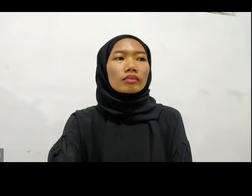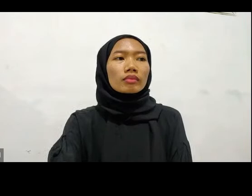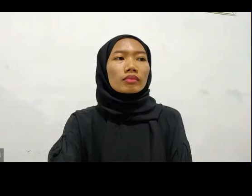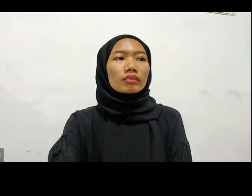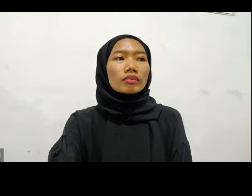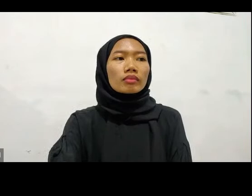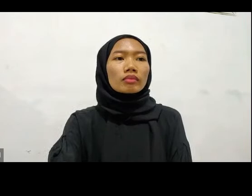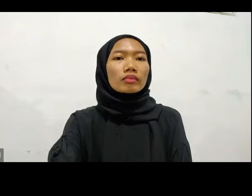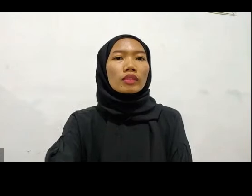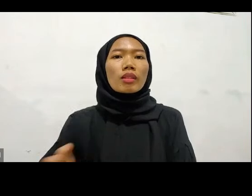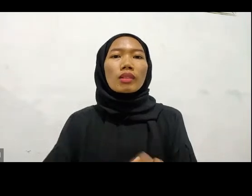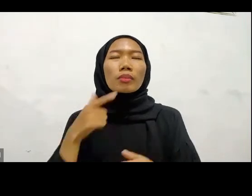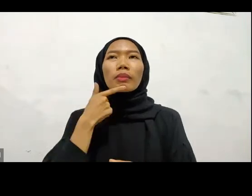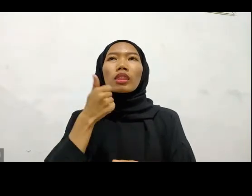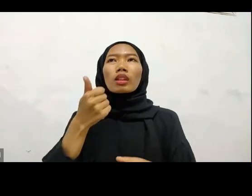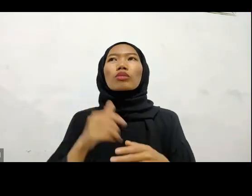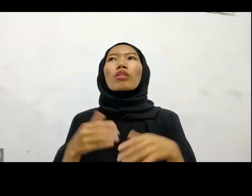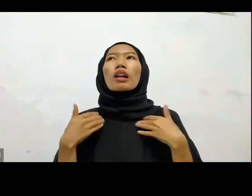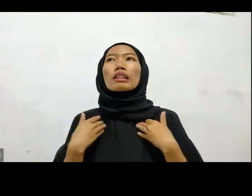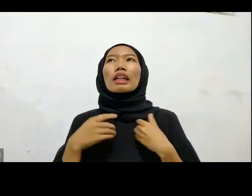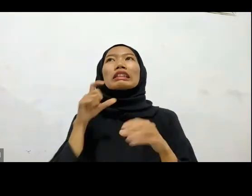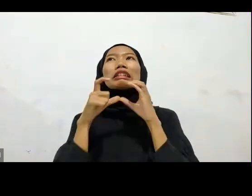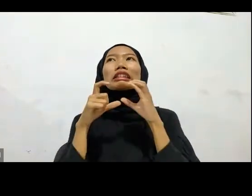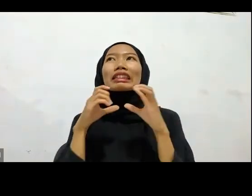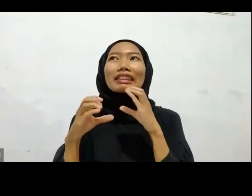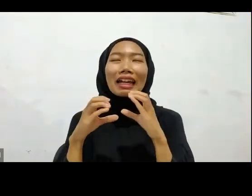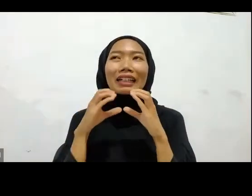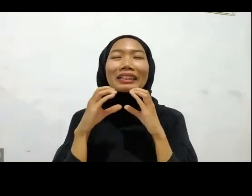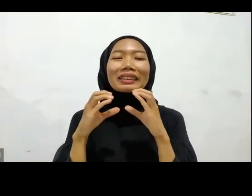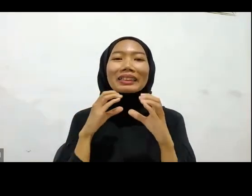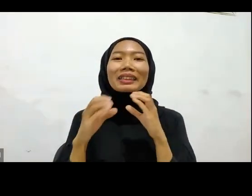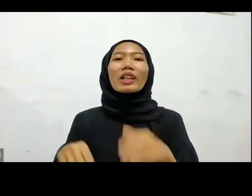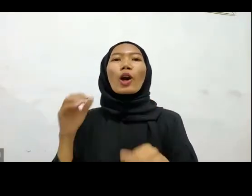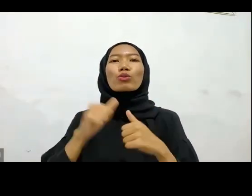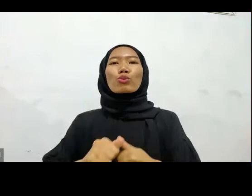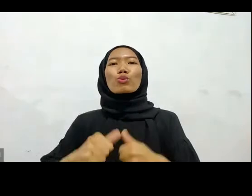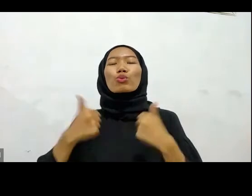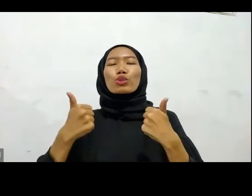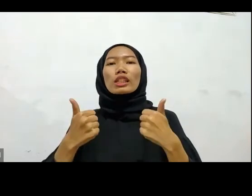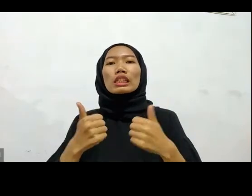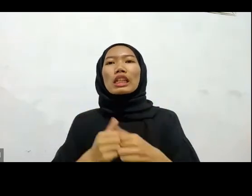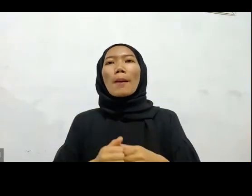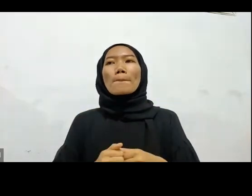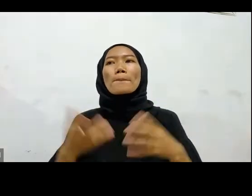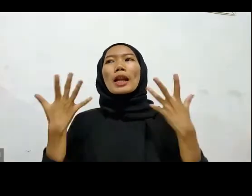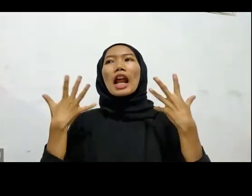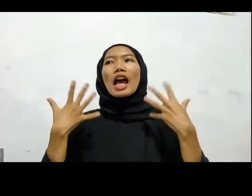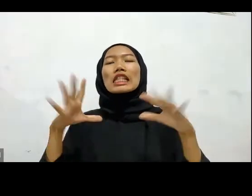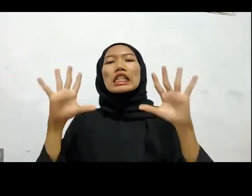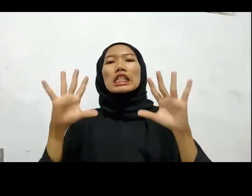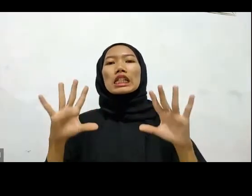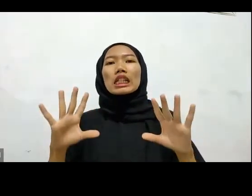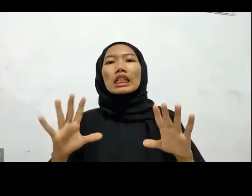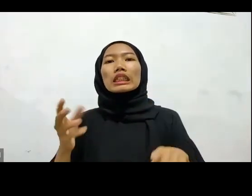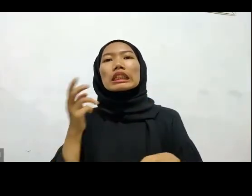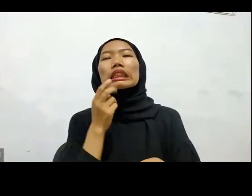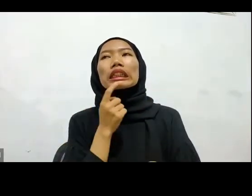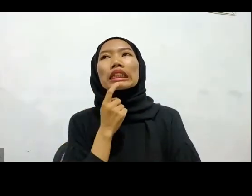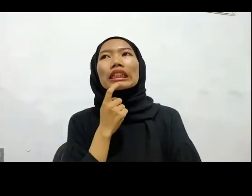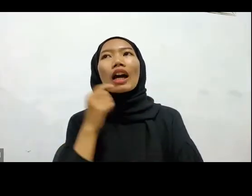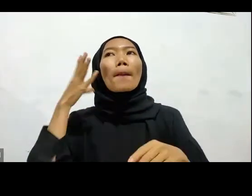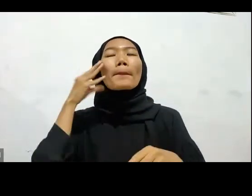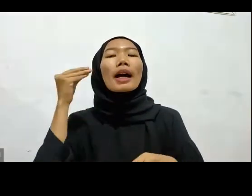terms of rolling out implementation of policy, it's very important to